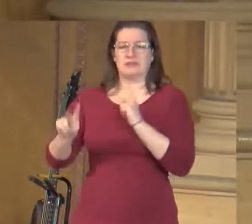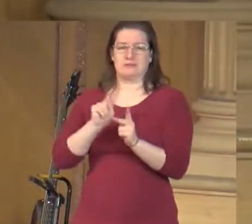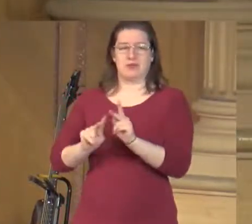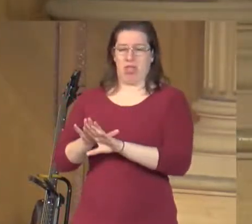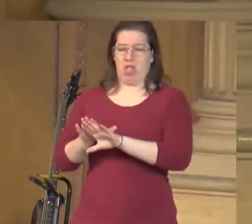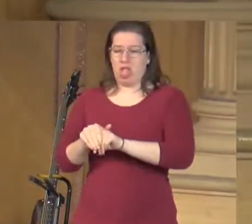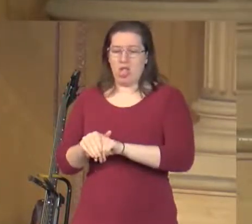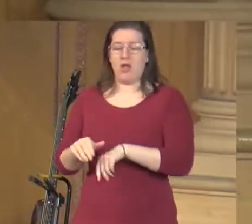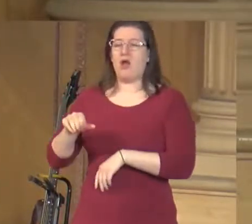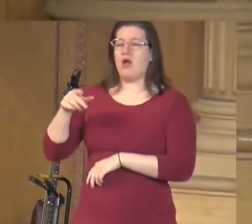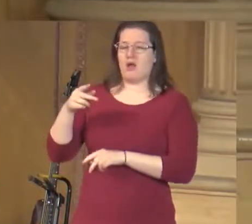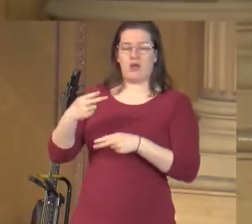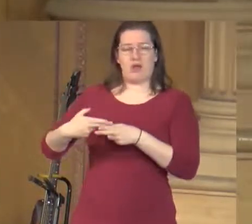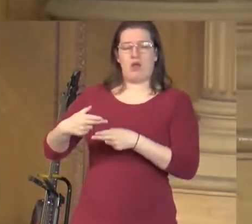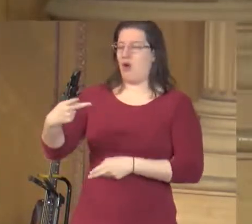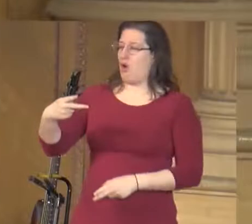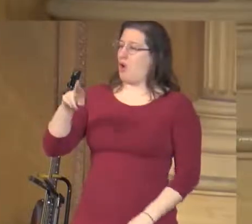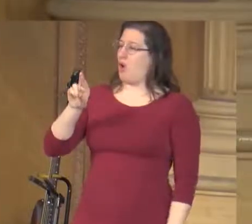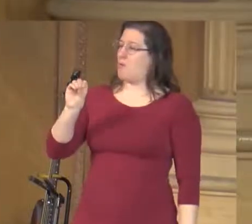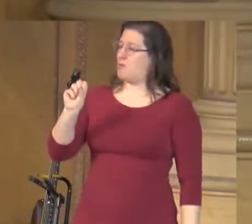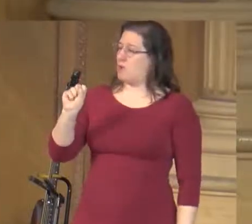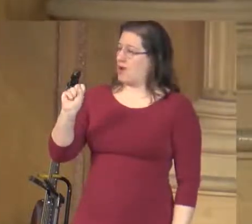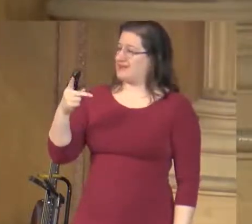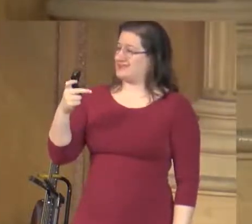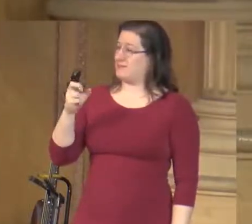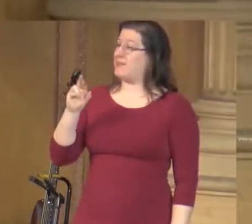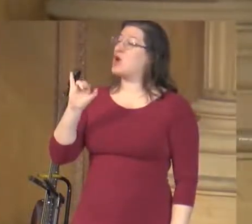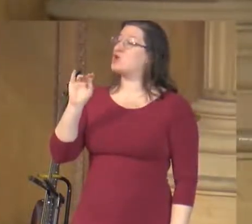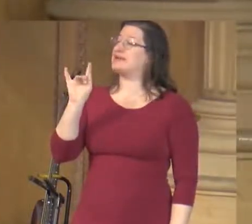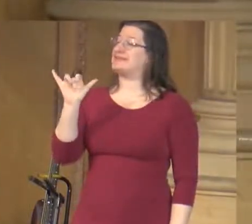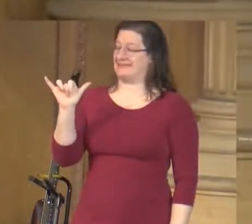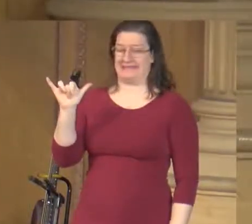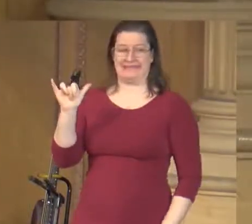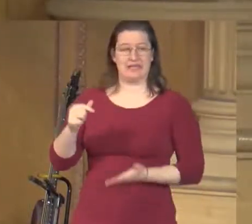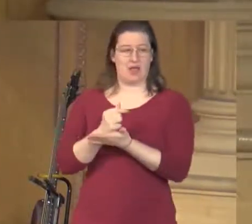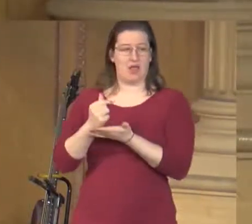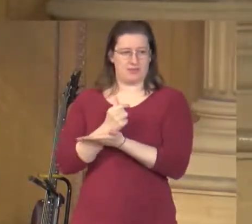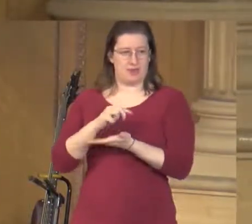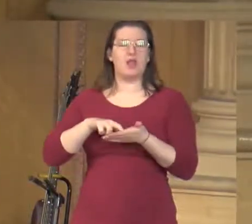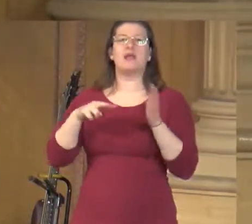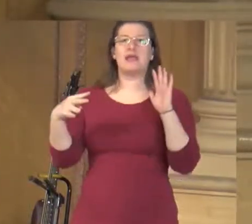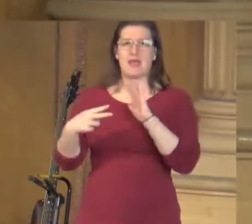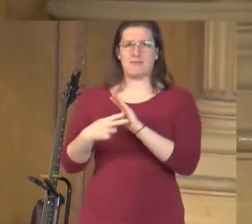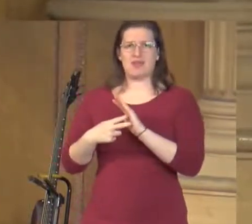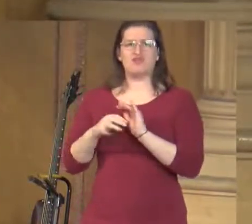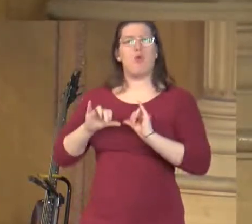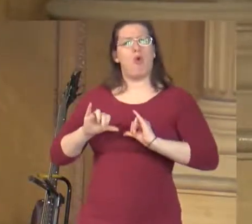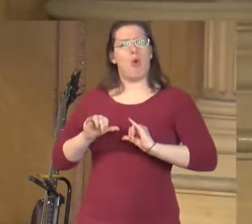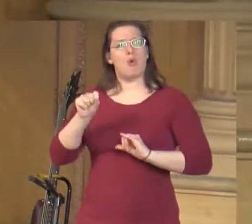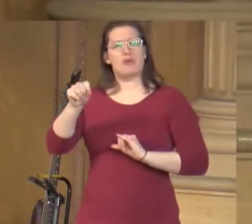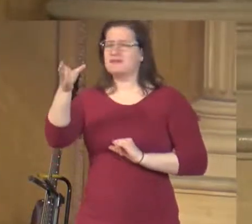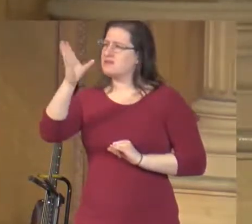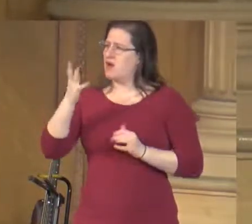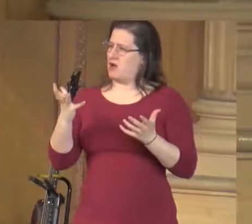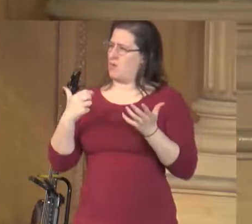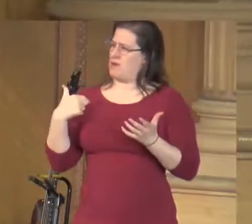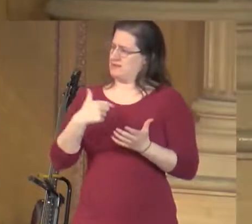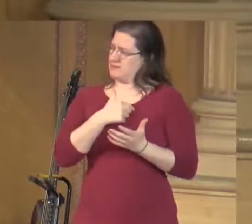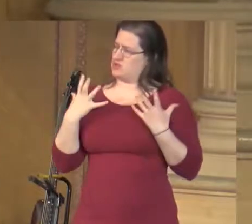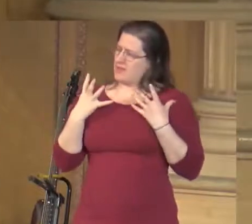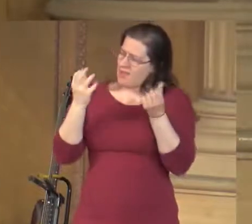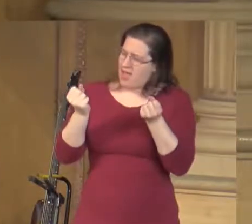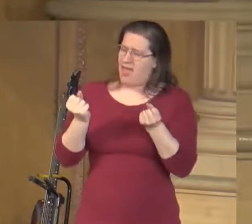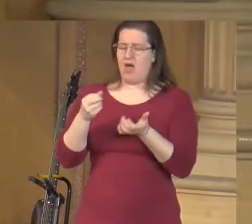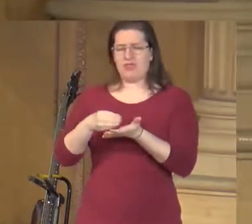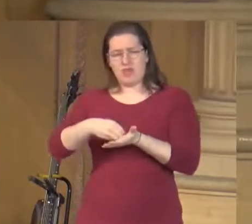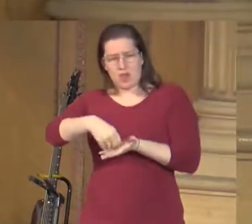gospel claims that God wants you to be healthy, wealthy, and prosperous. And so if you're not prospering, it's